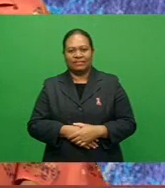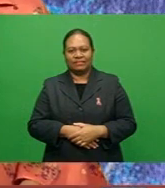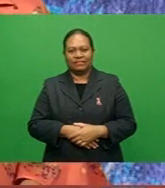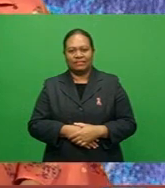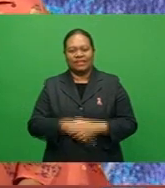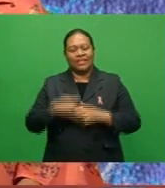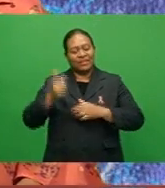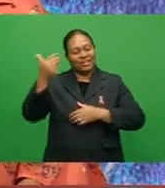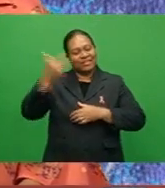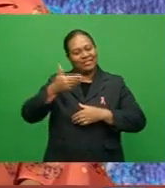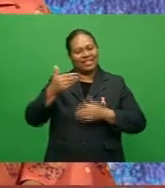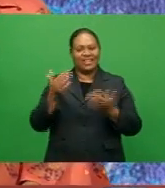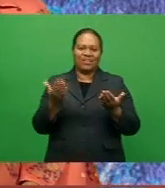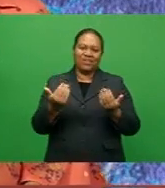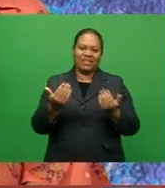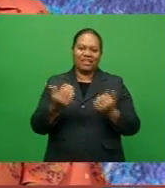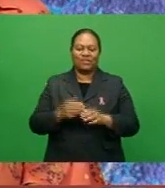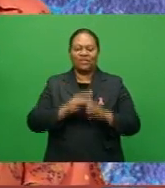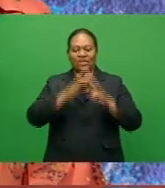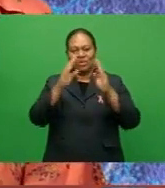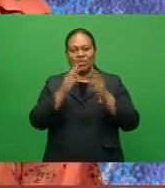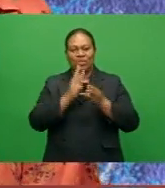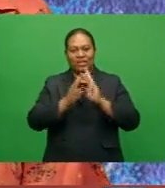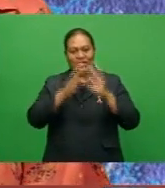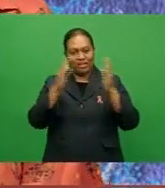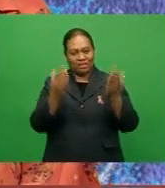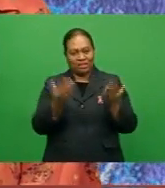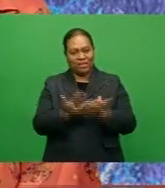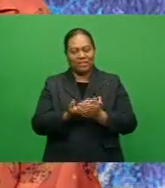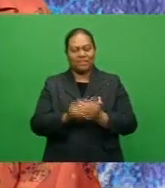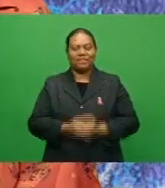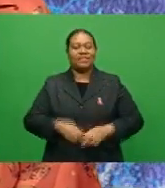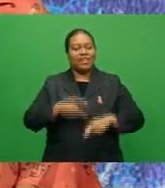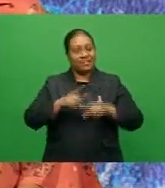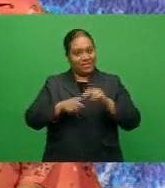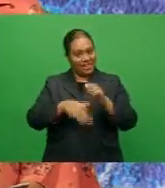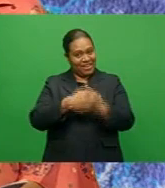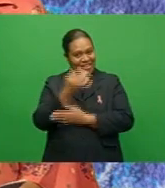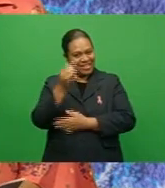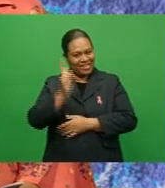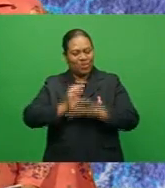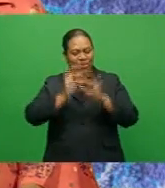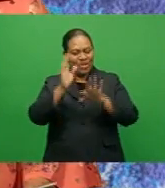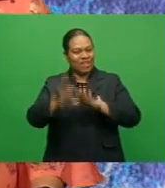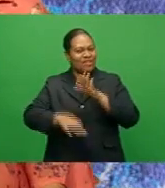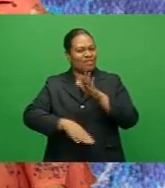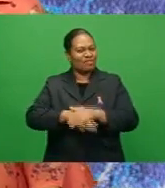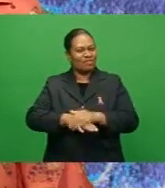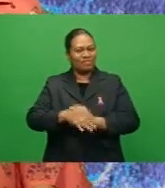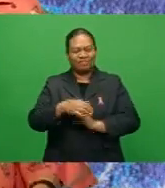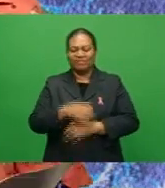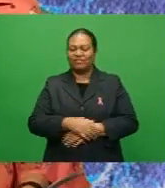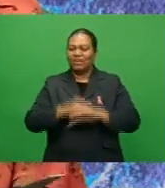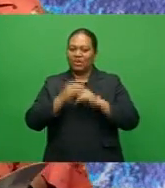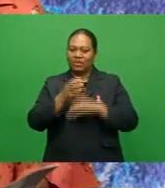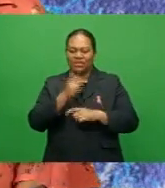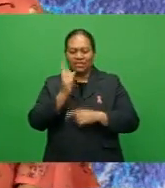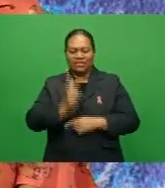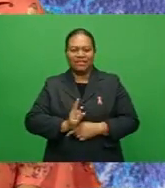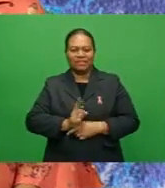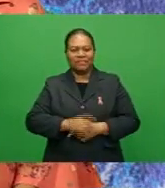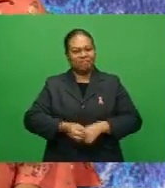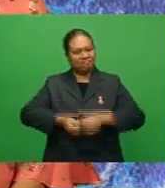Good evening and welcome to the Weather World. It's finally Friday, a wonderful one too, and it